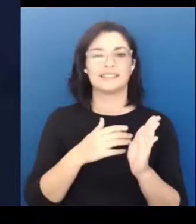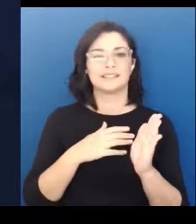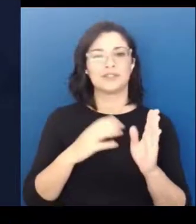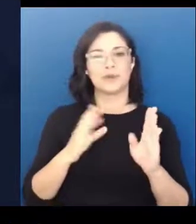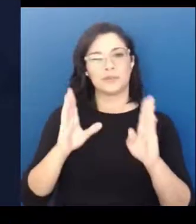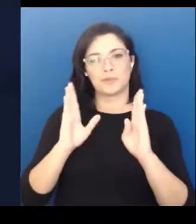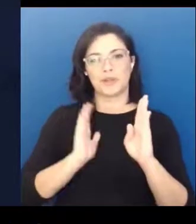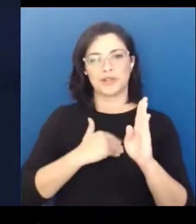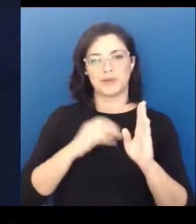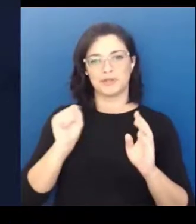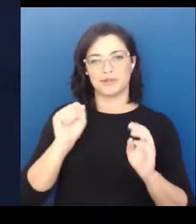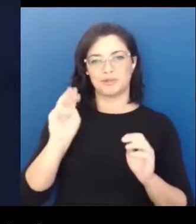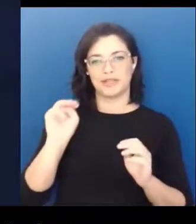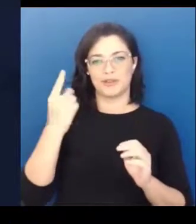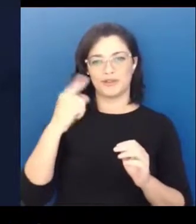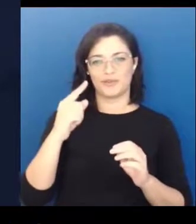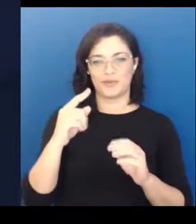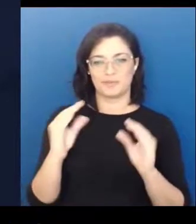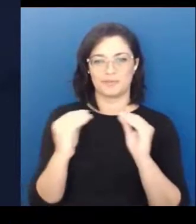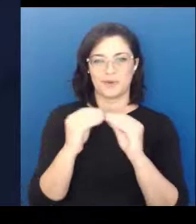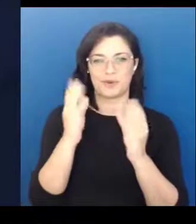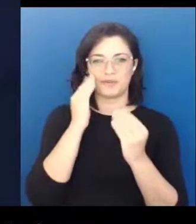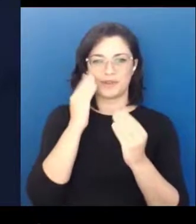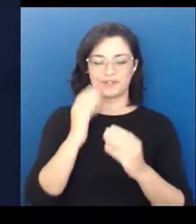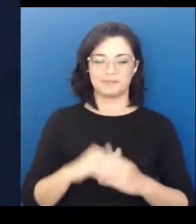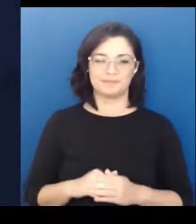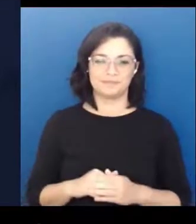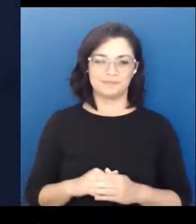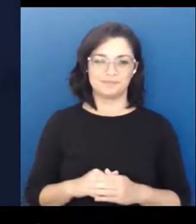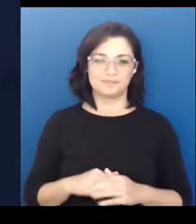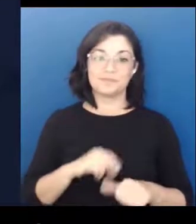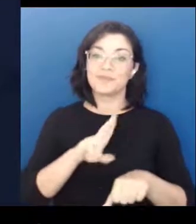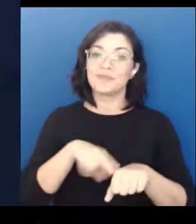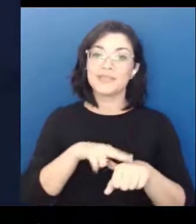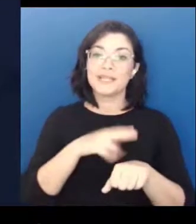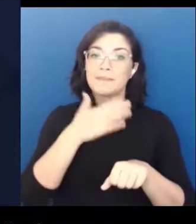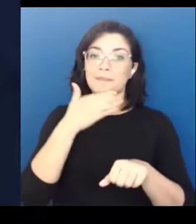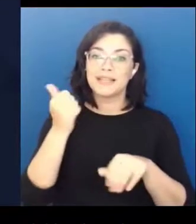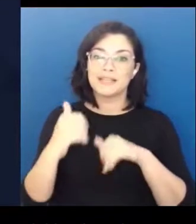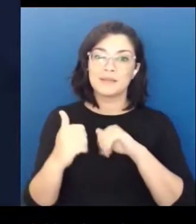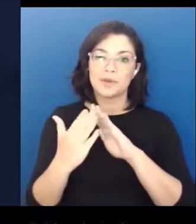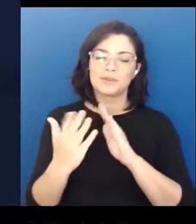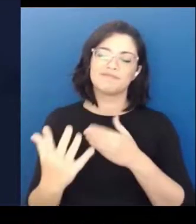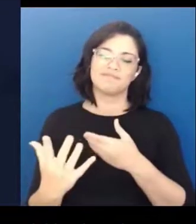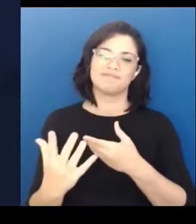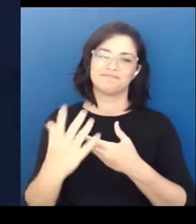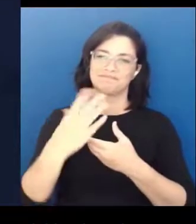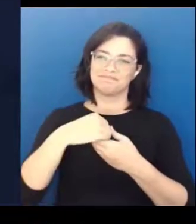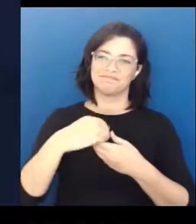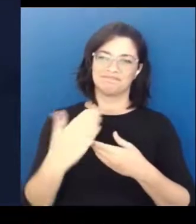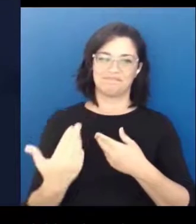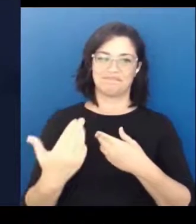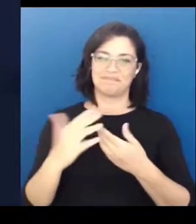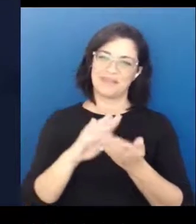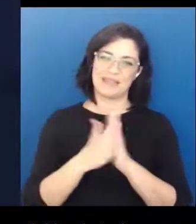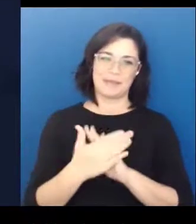course, the best way to get informed about all of our activities is to become a member. As Ron mentioned, we need your help to do all of this good work.